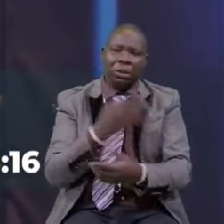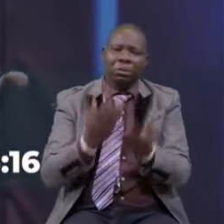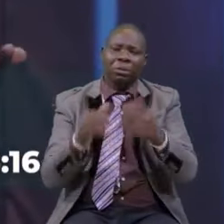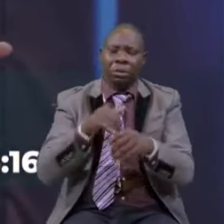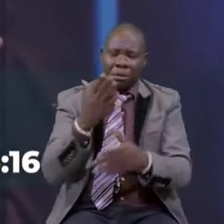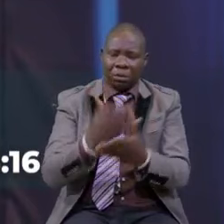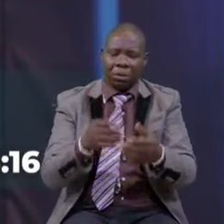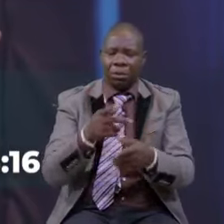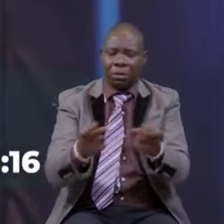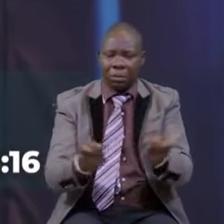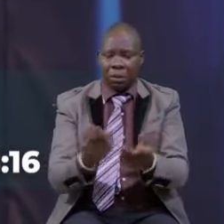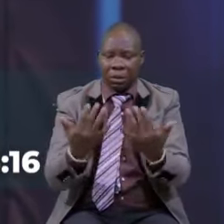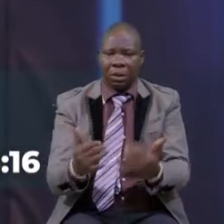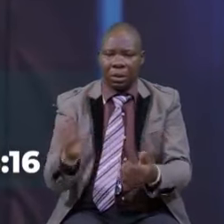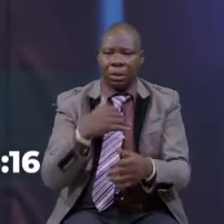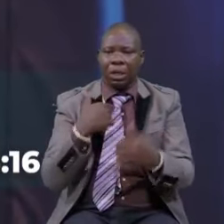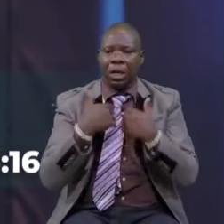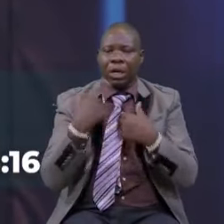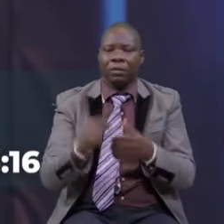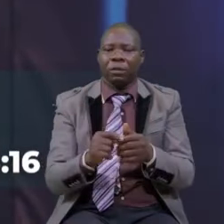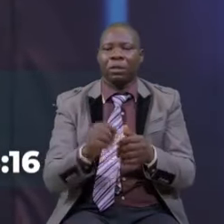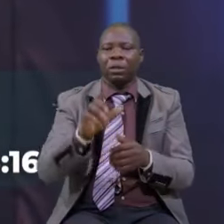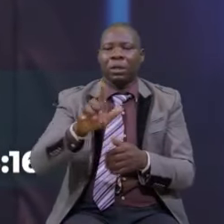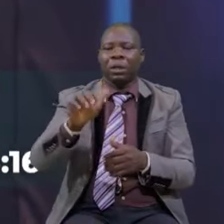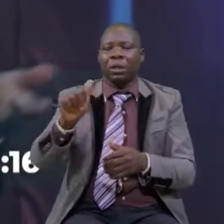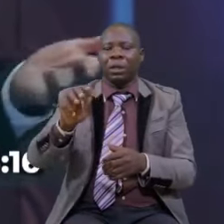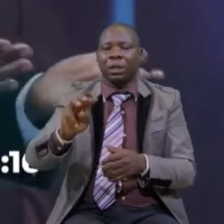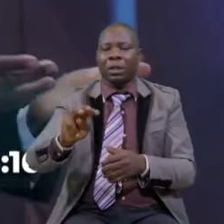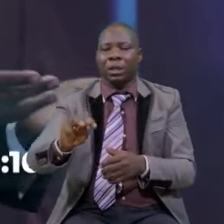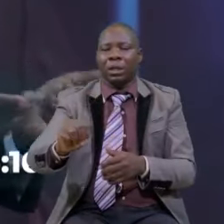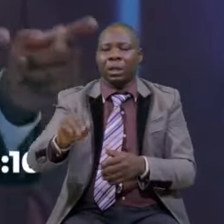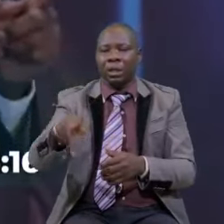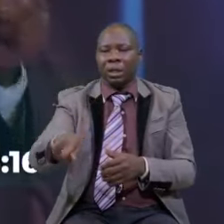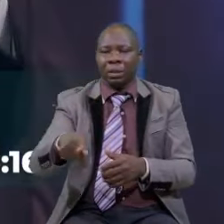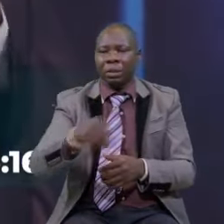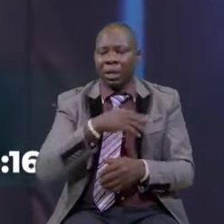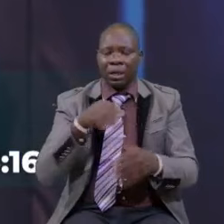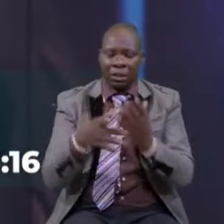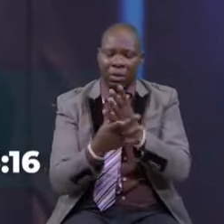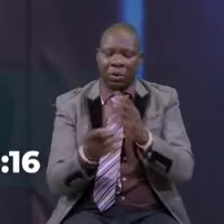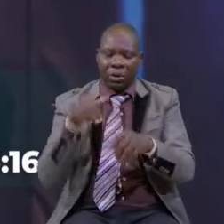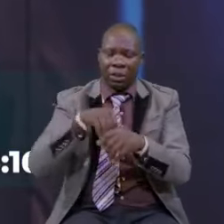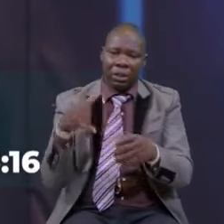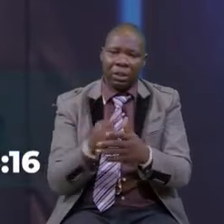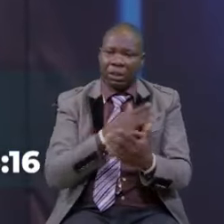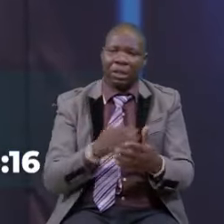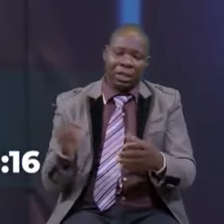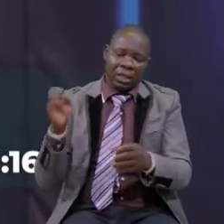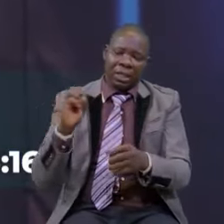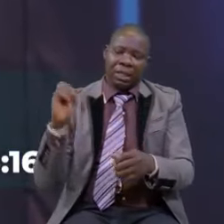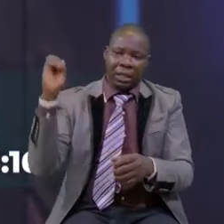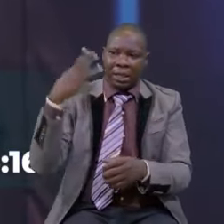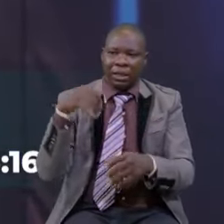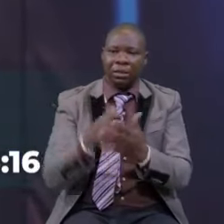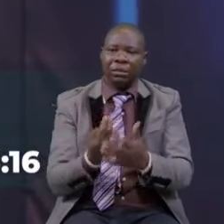a lamp, they have oil inside, and then they light it up. As long as the oil is there, the